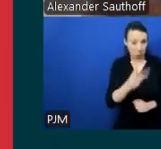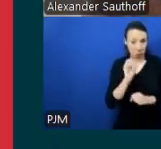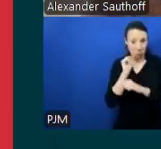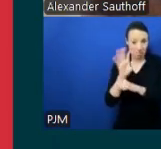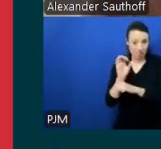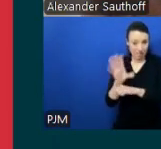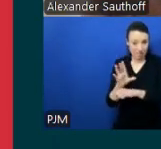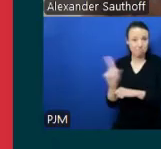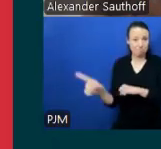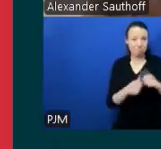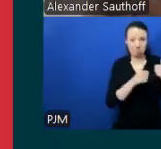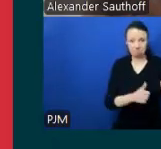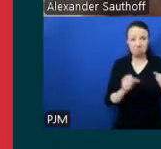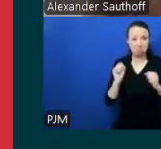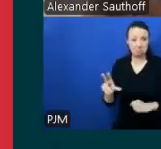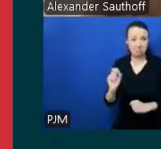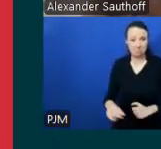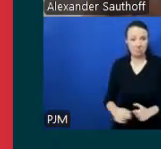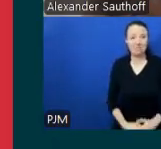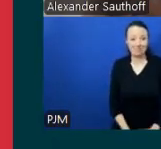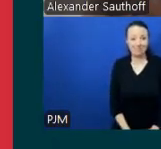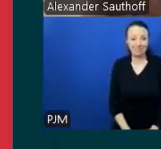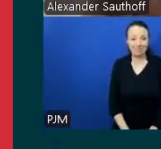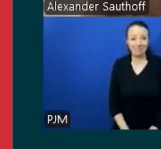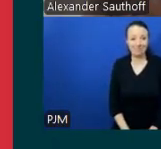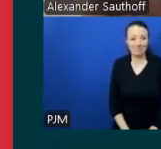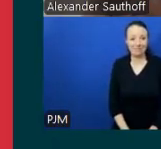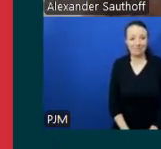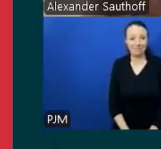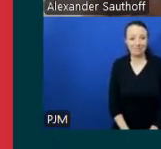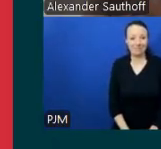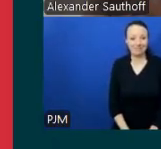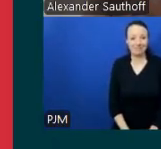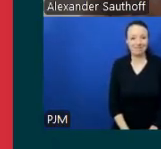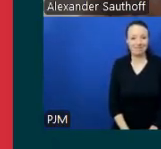Yes, yes. We've got view. Perfect. Thank you.